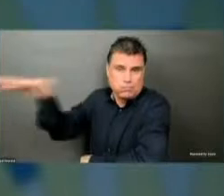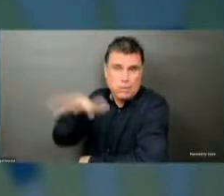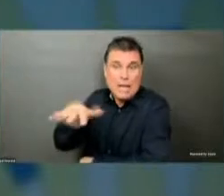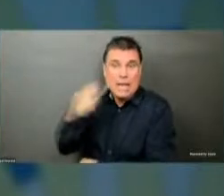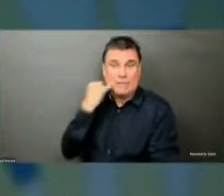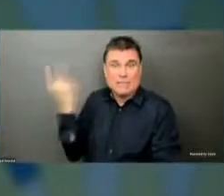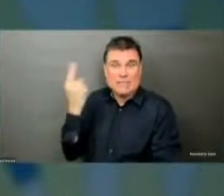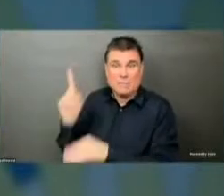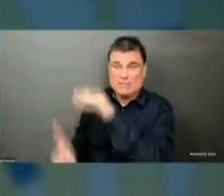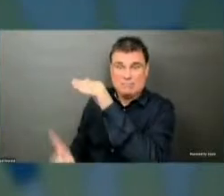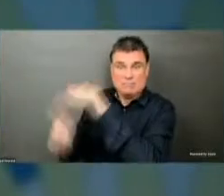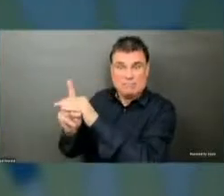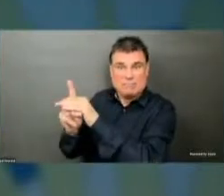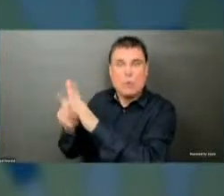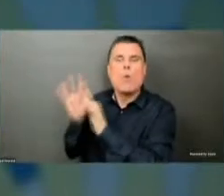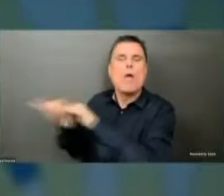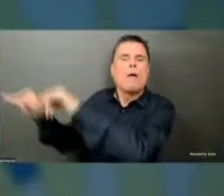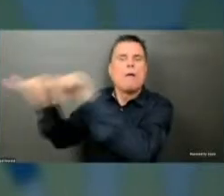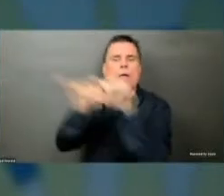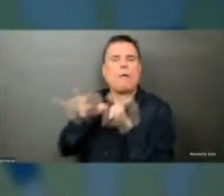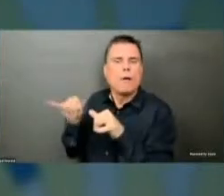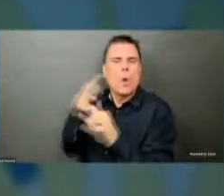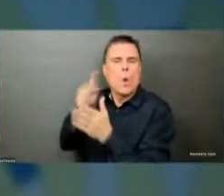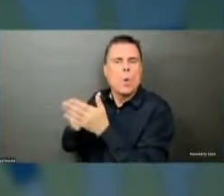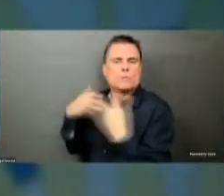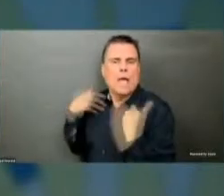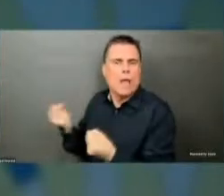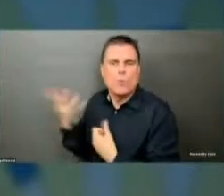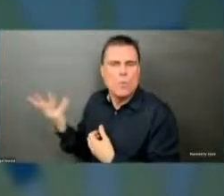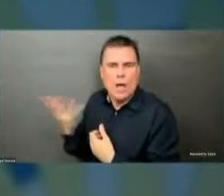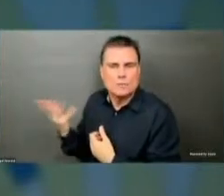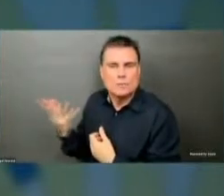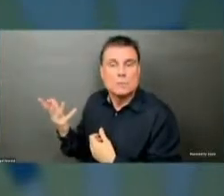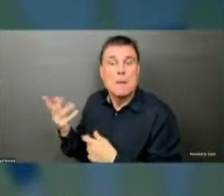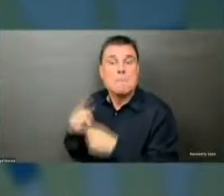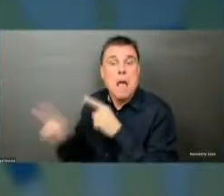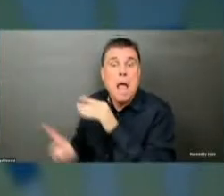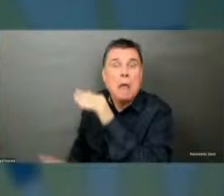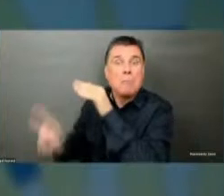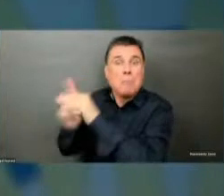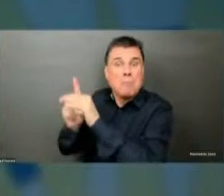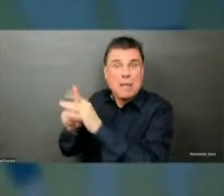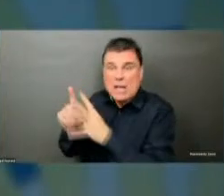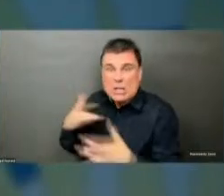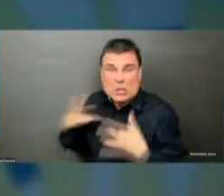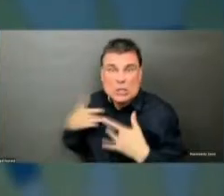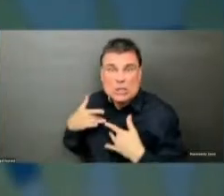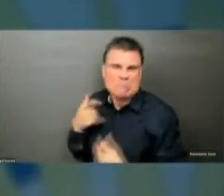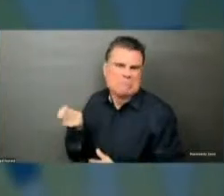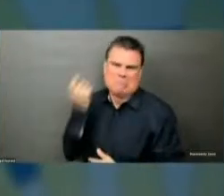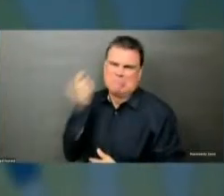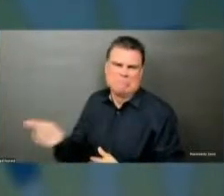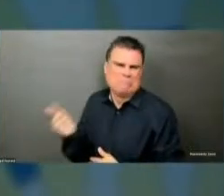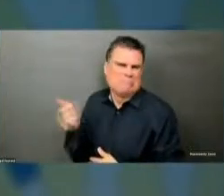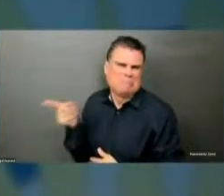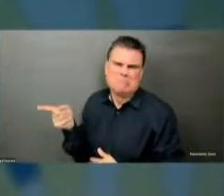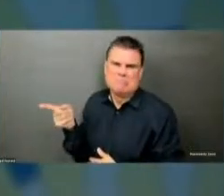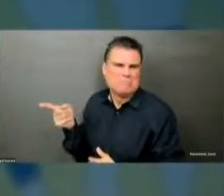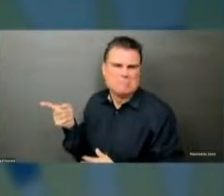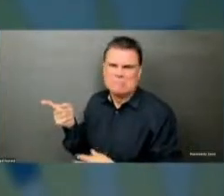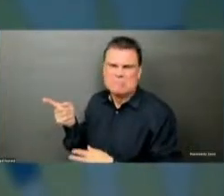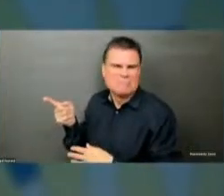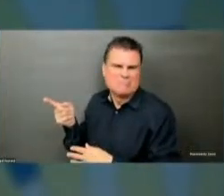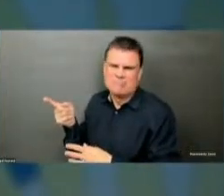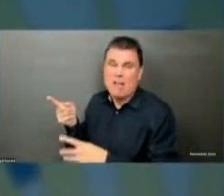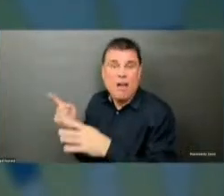events. So what we have been doing is we're part of a national and international system of monitoring for safety, and the good news